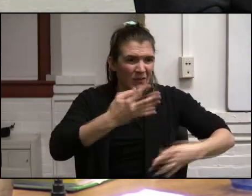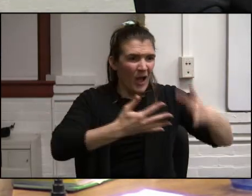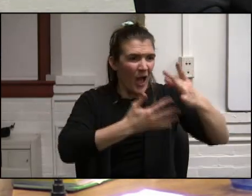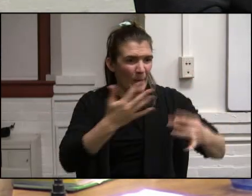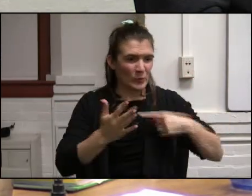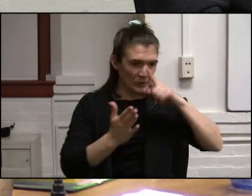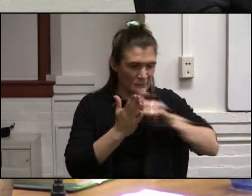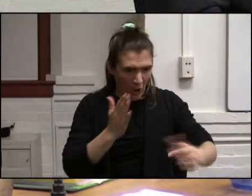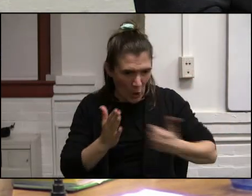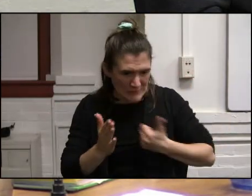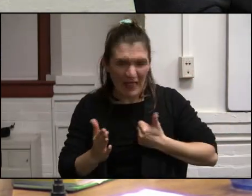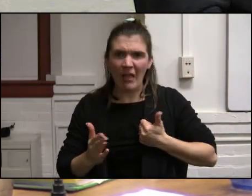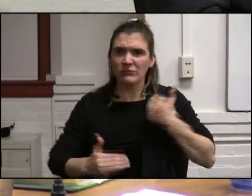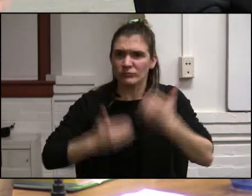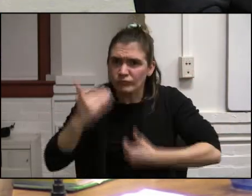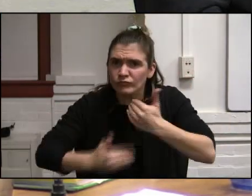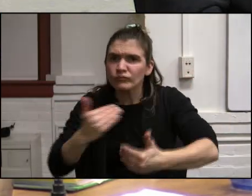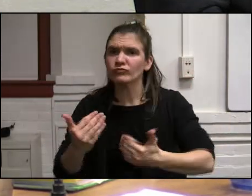could do the